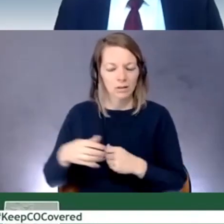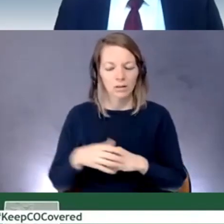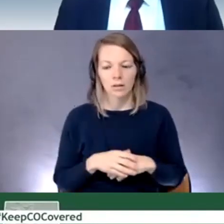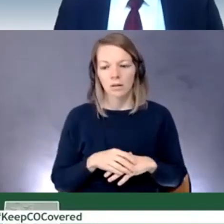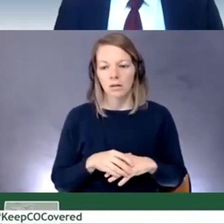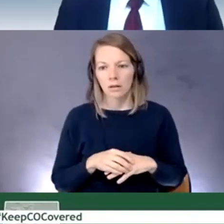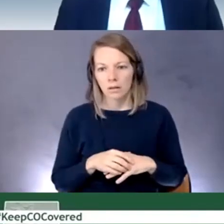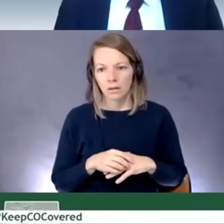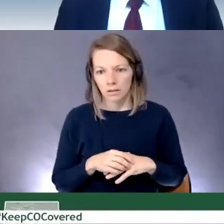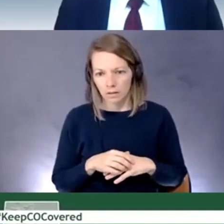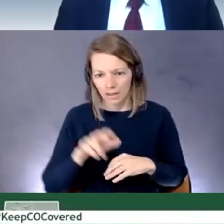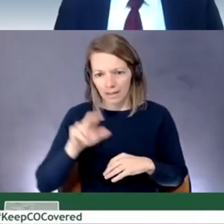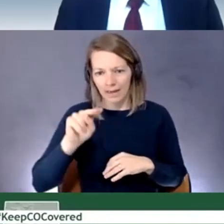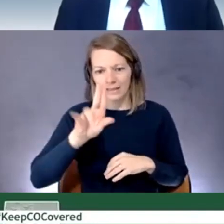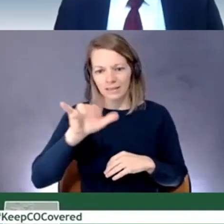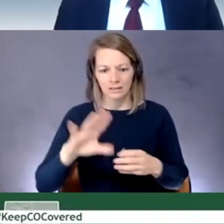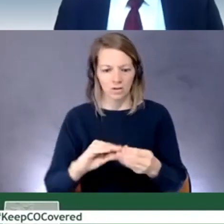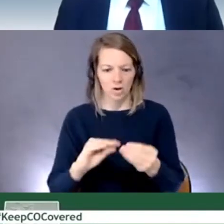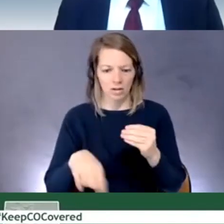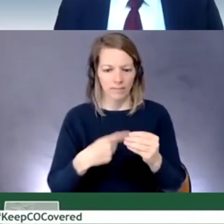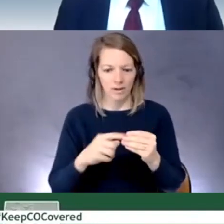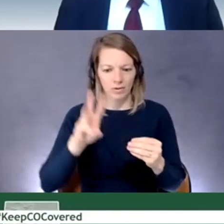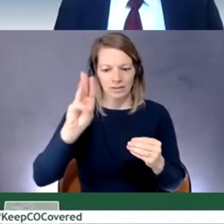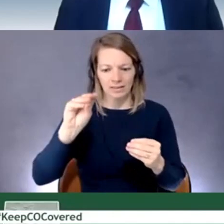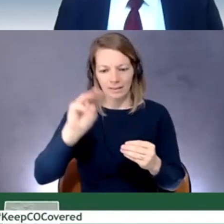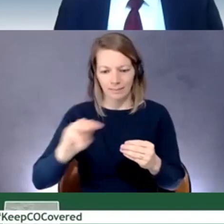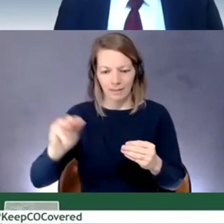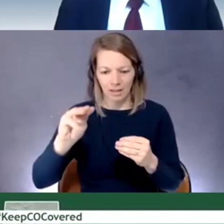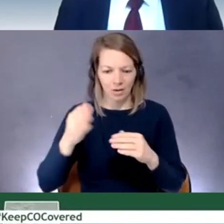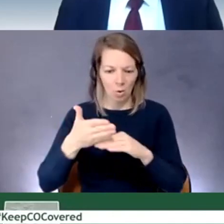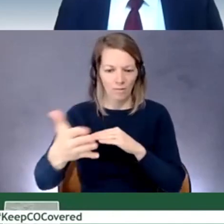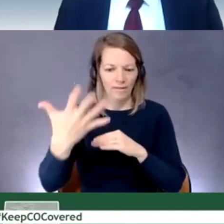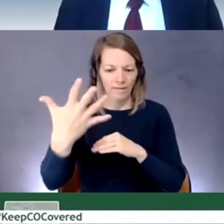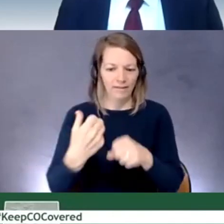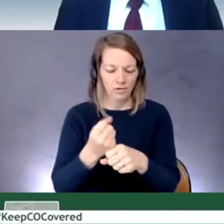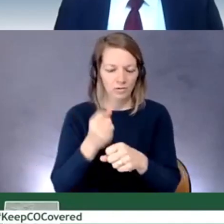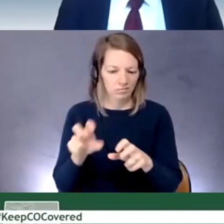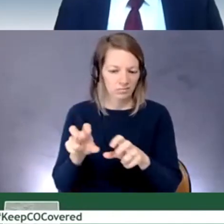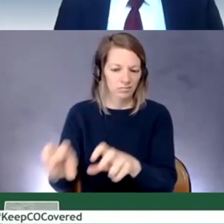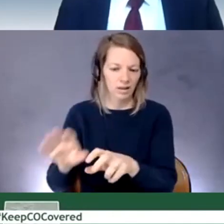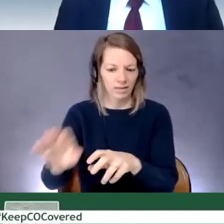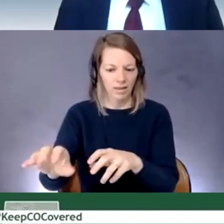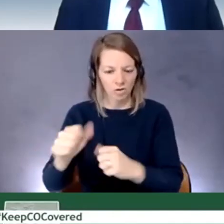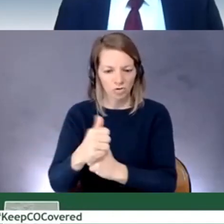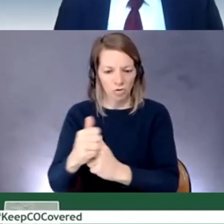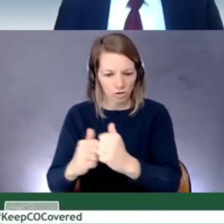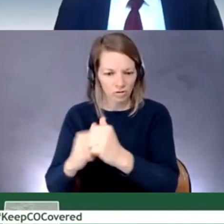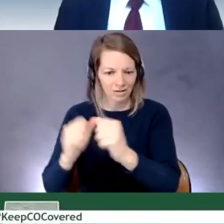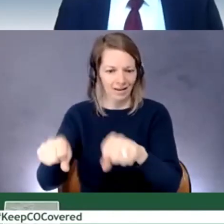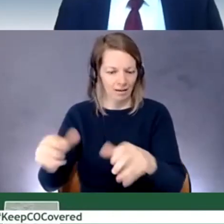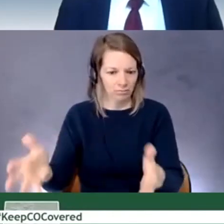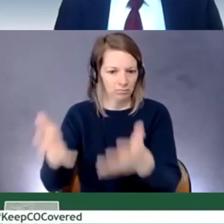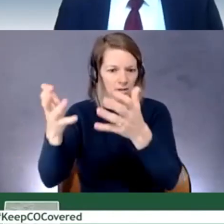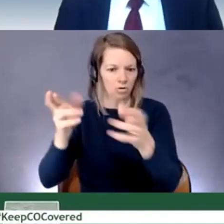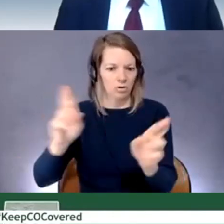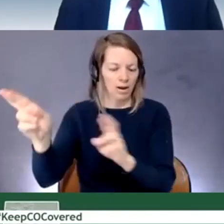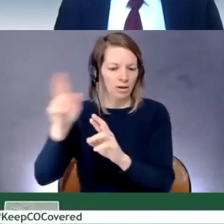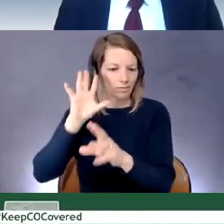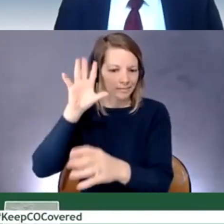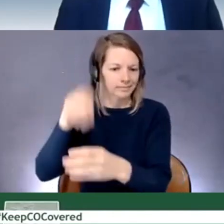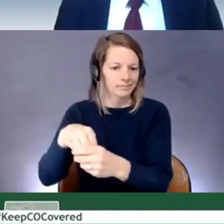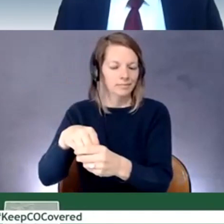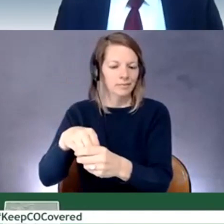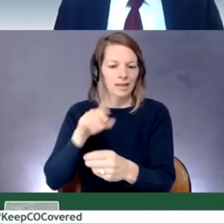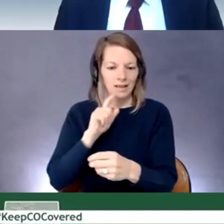talked about $60 million over 5 years that helps us, again, invest in their infrastructure so they can get ready for and participate in